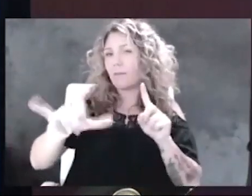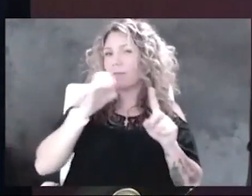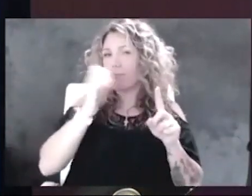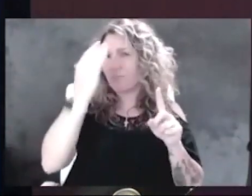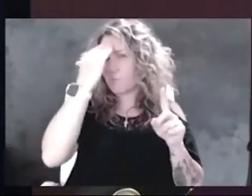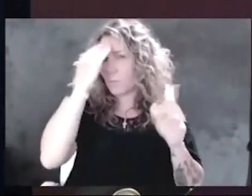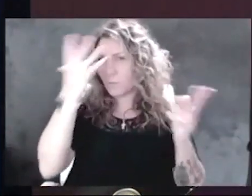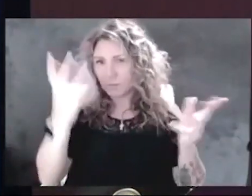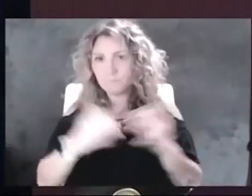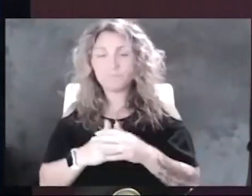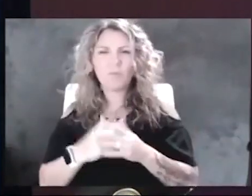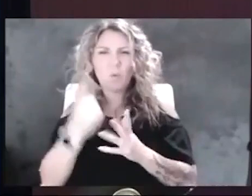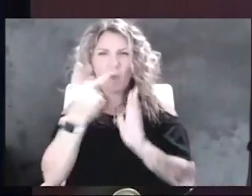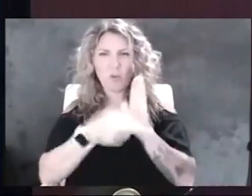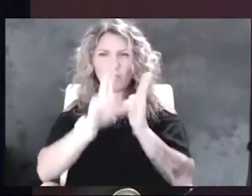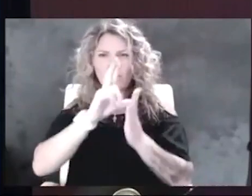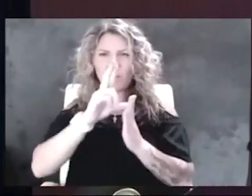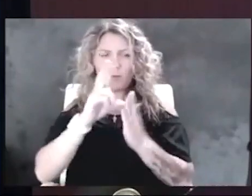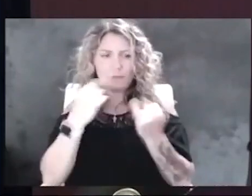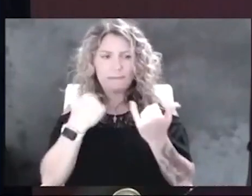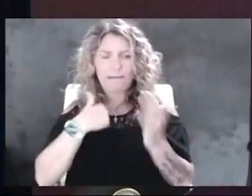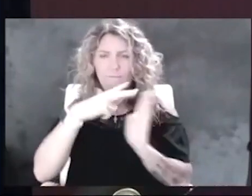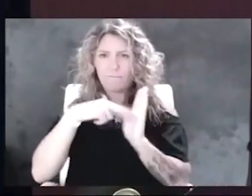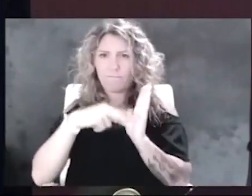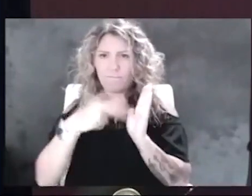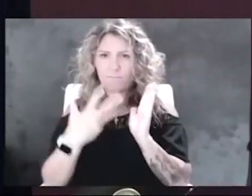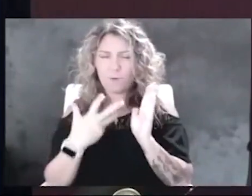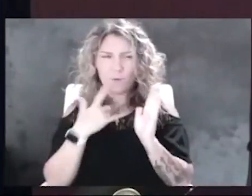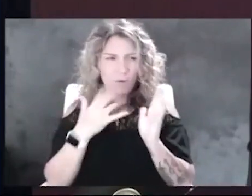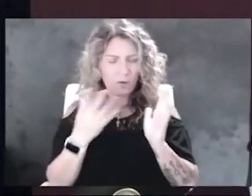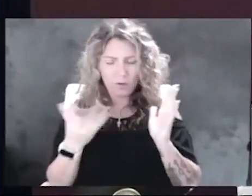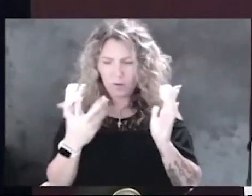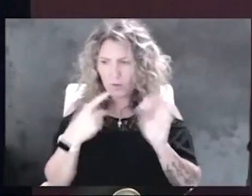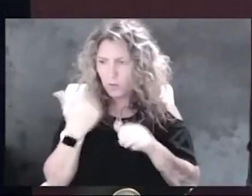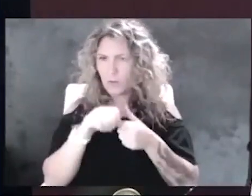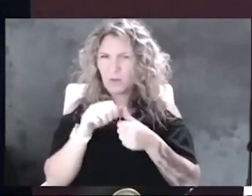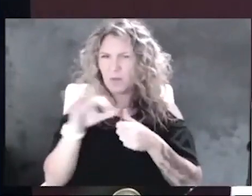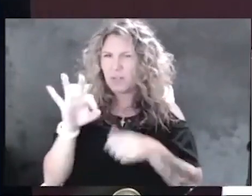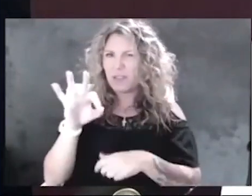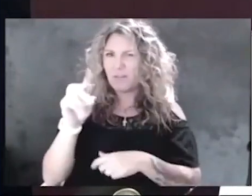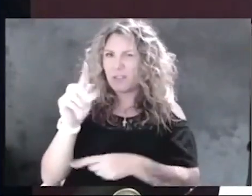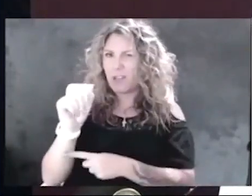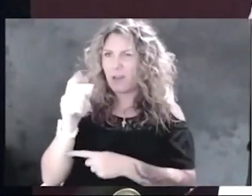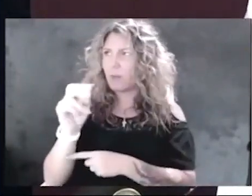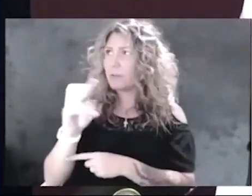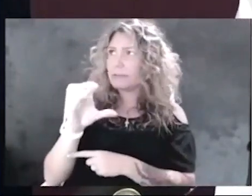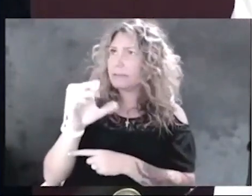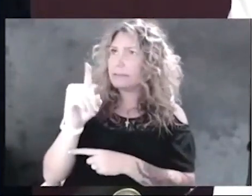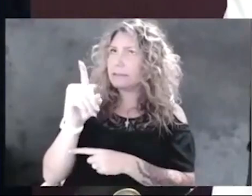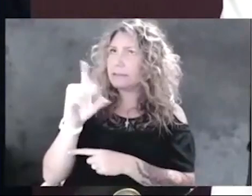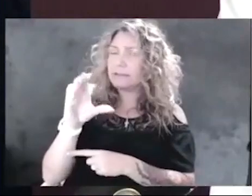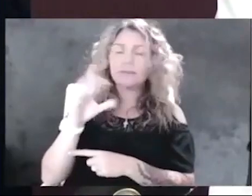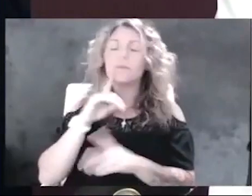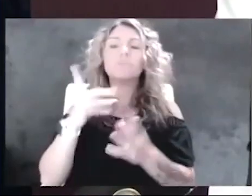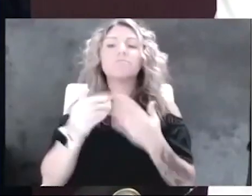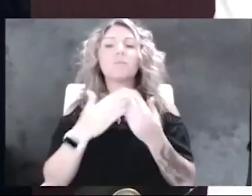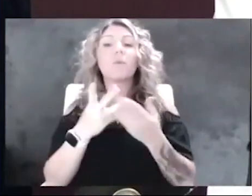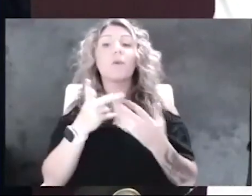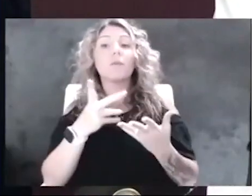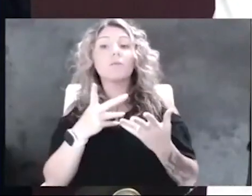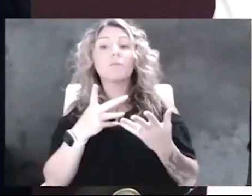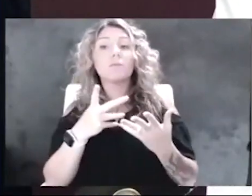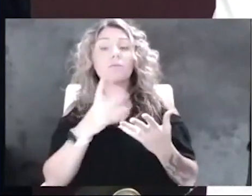today, gosh, I can't remember if it was from the FDA or CDC, talking about how in some regards we are still in